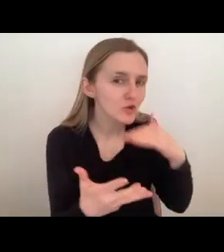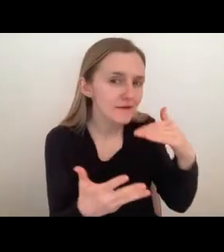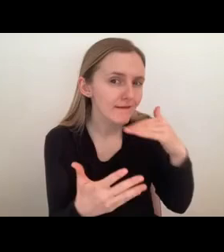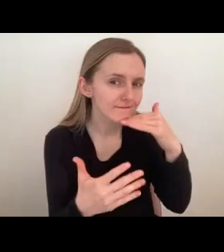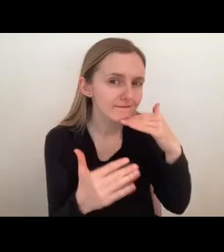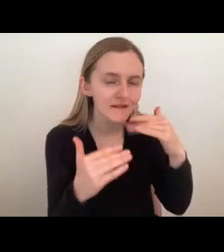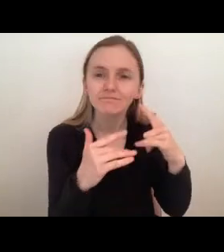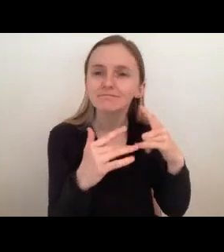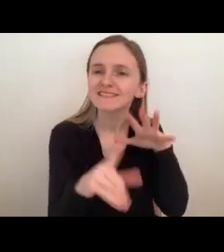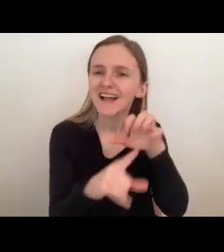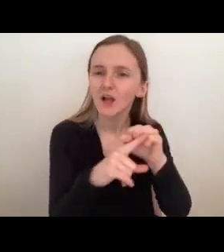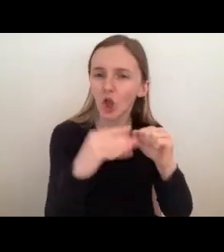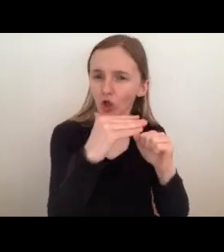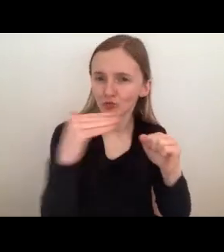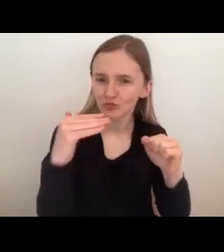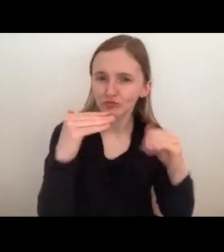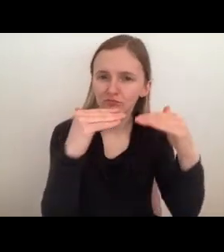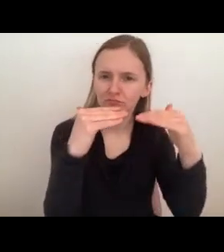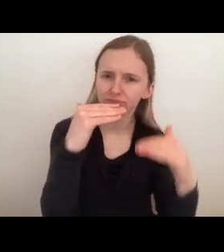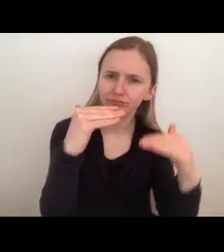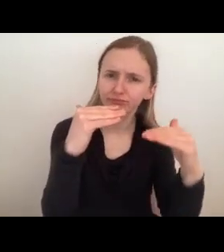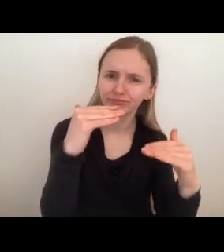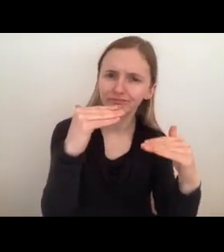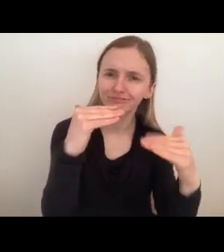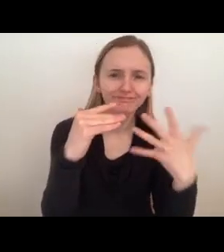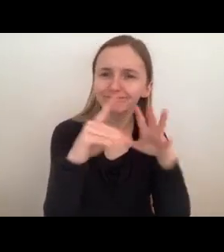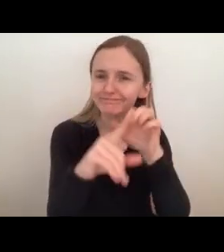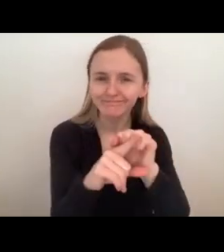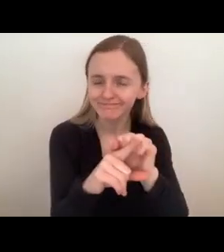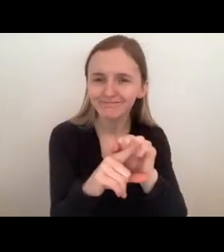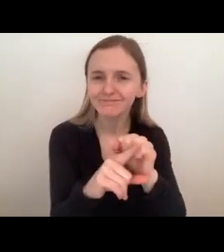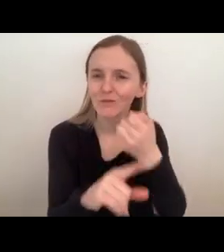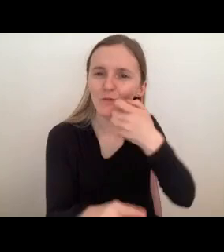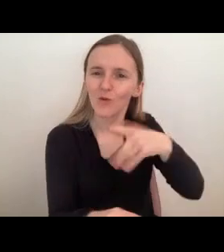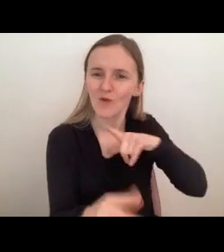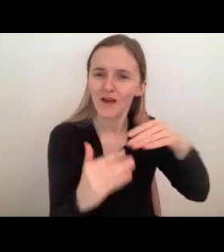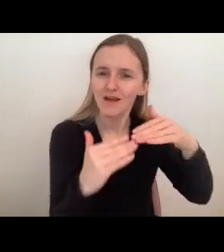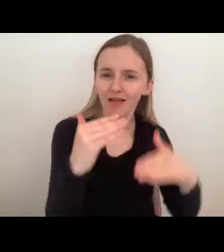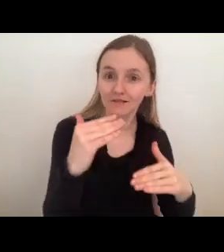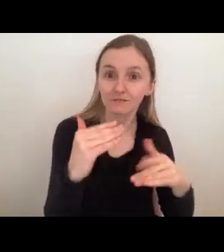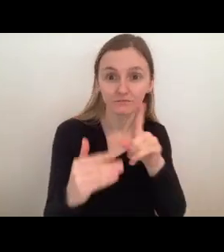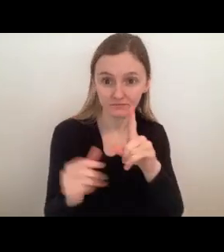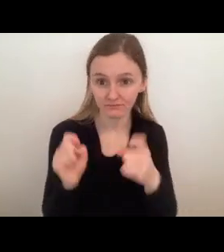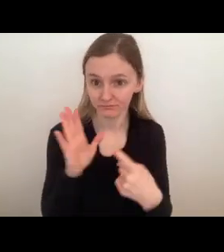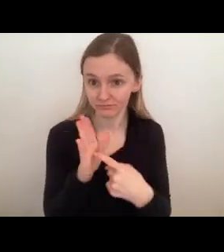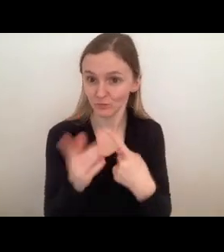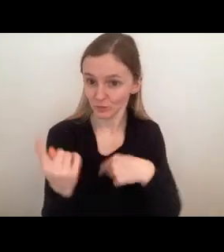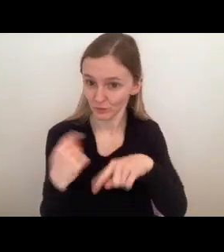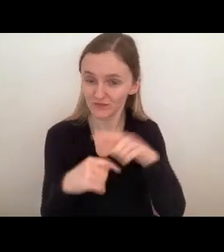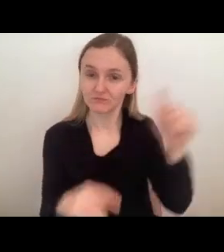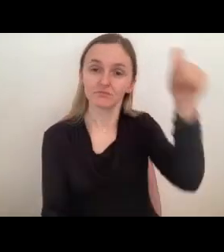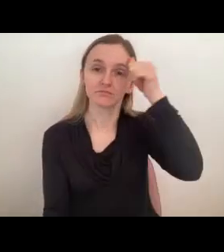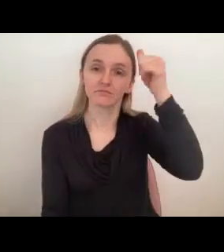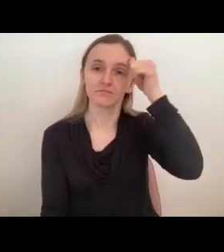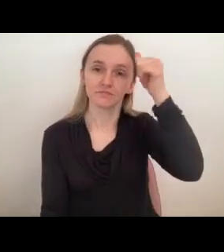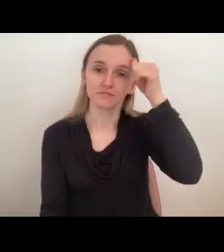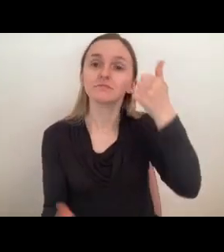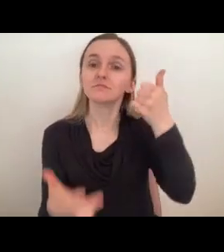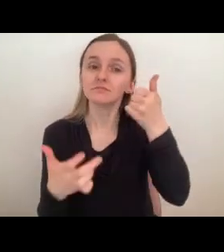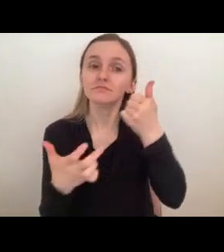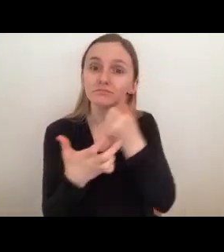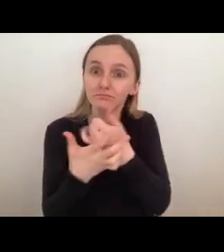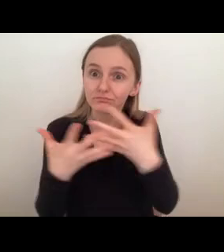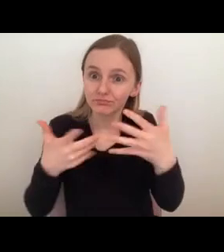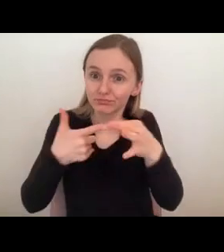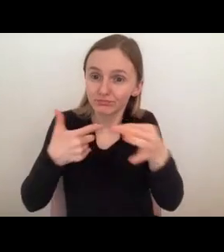those conditions. So, but it's important, I feel, to be aware of our young people, all of those characteristics and